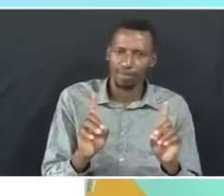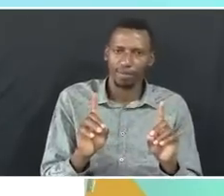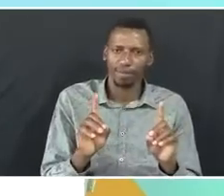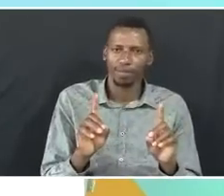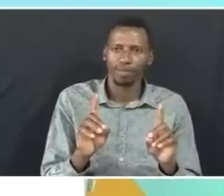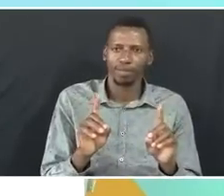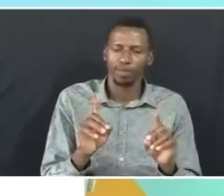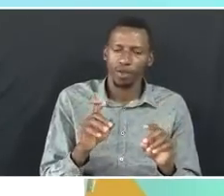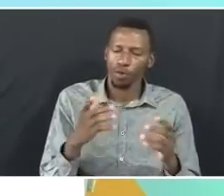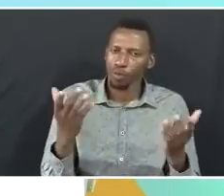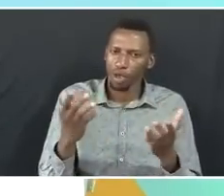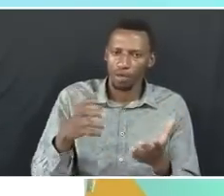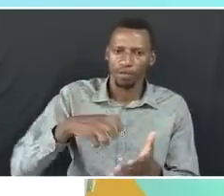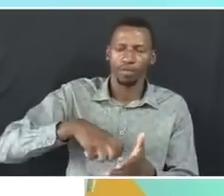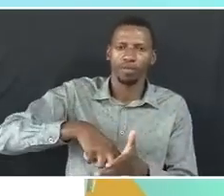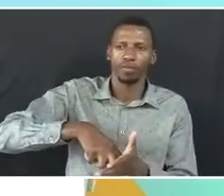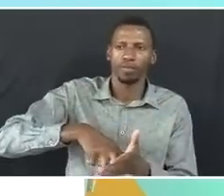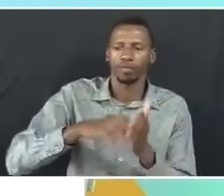On your knees.